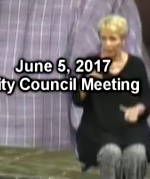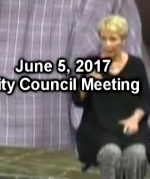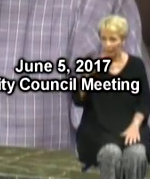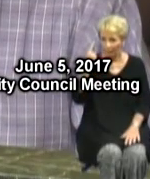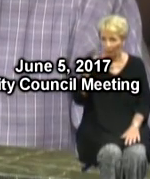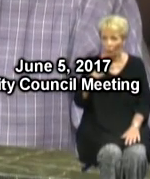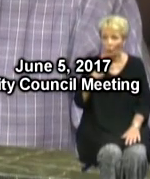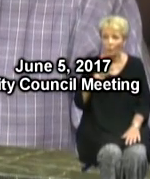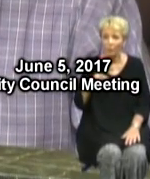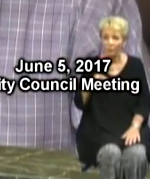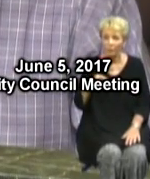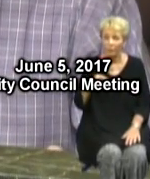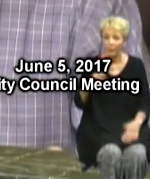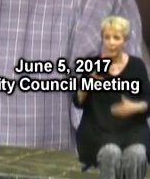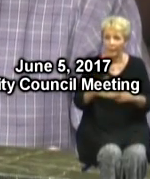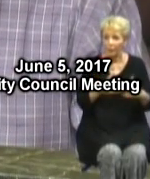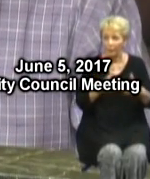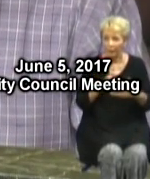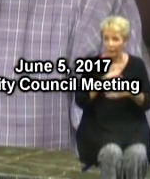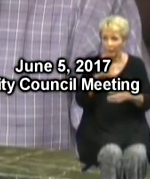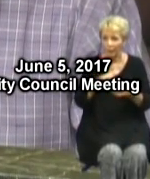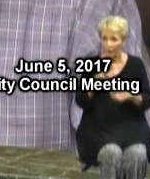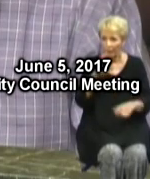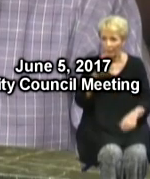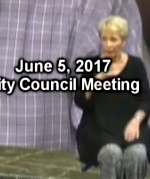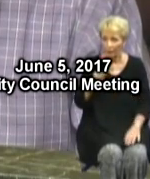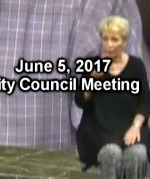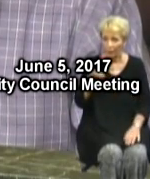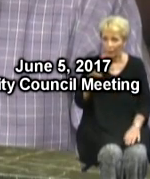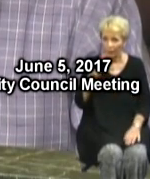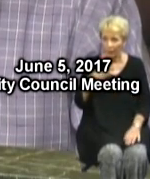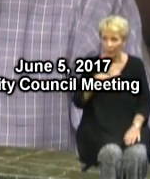for the neighborhood that includes Britton Drive,